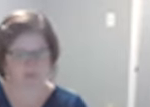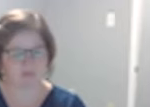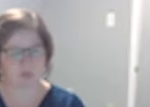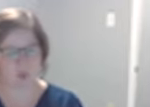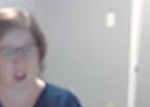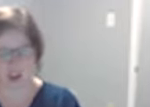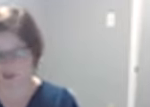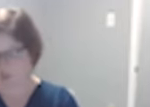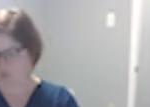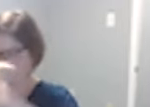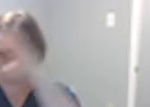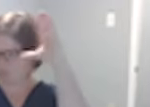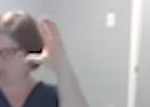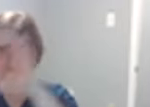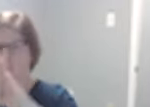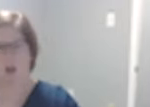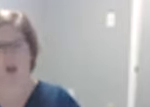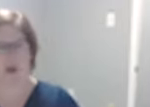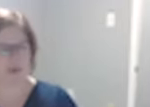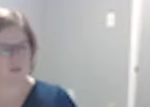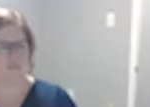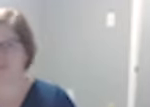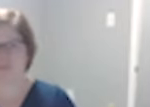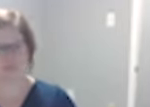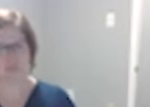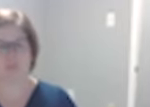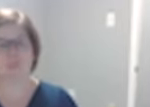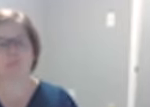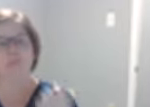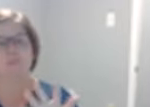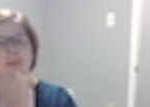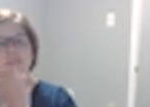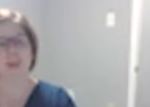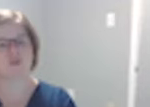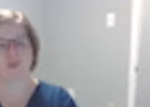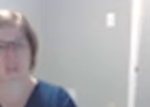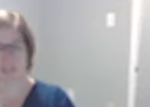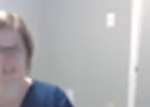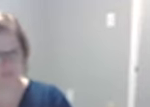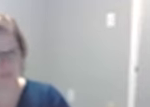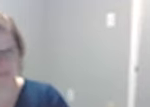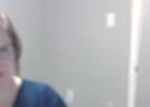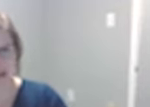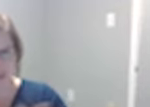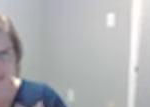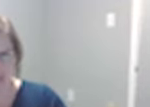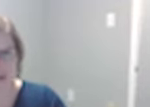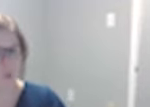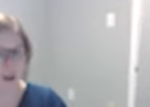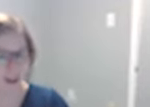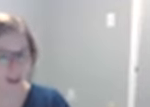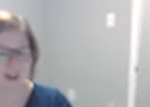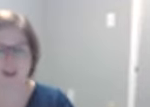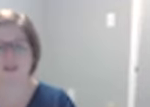I've never think it's noisy. And many of the astronauts couldn't think it's noisy because half of astronaut is from the